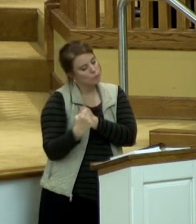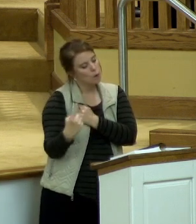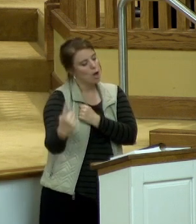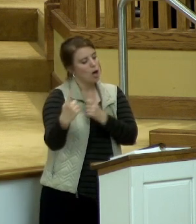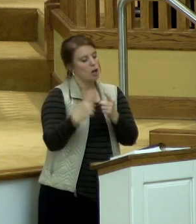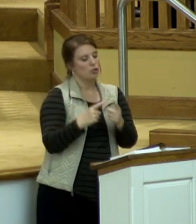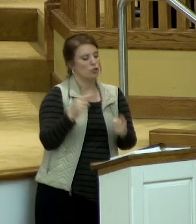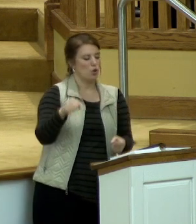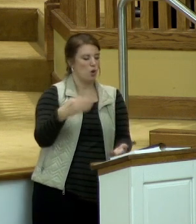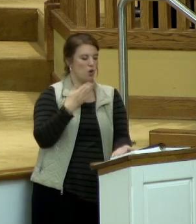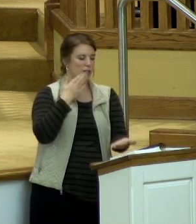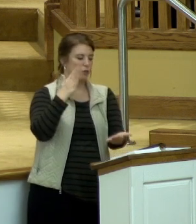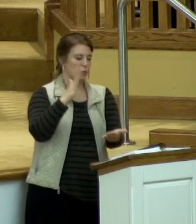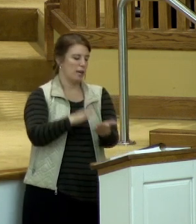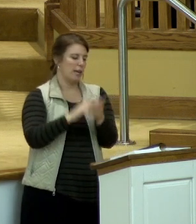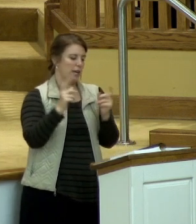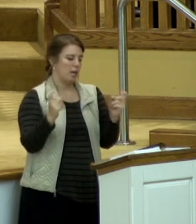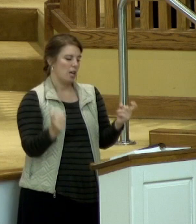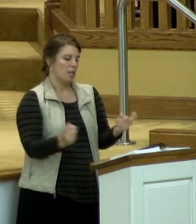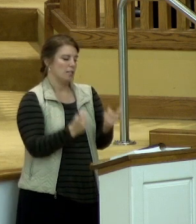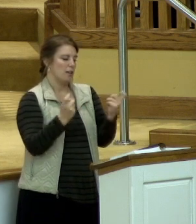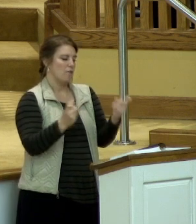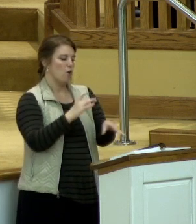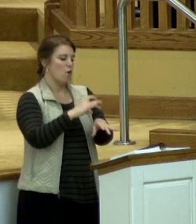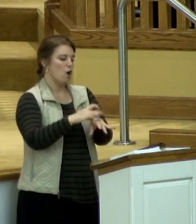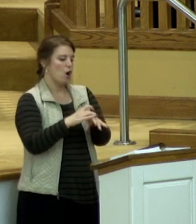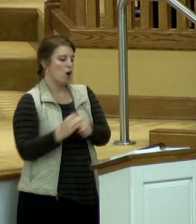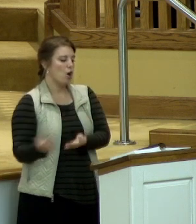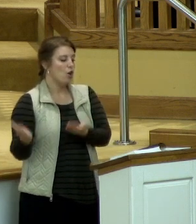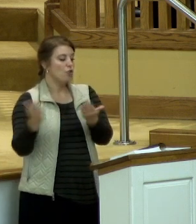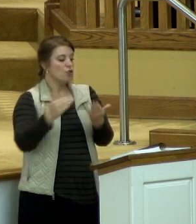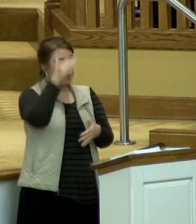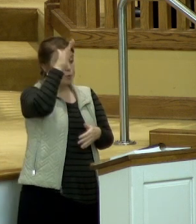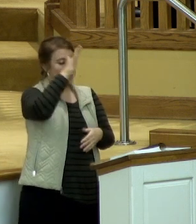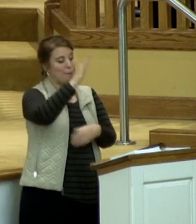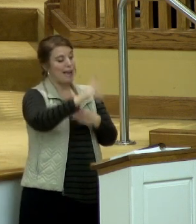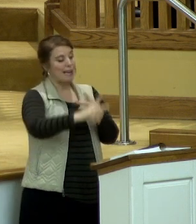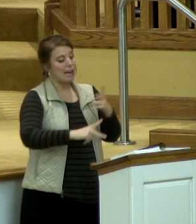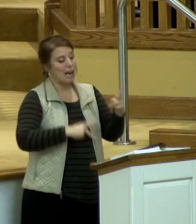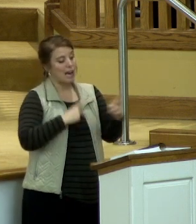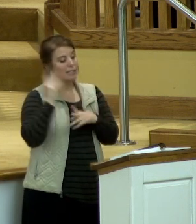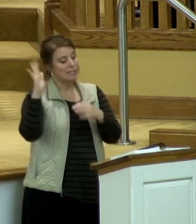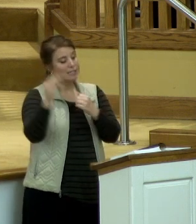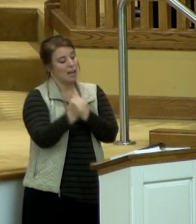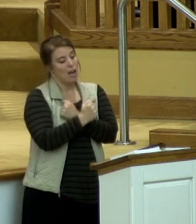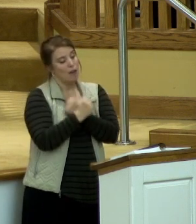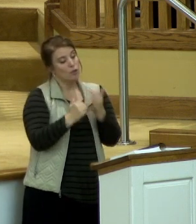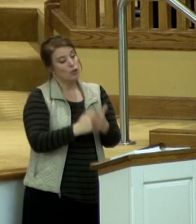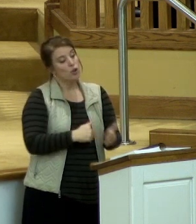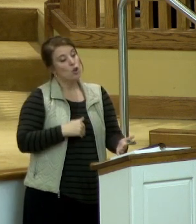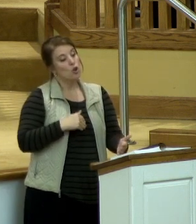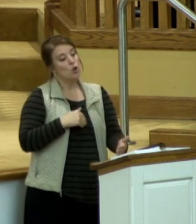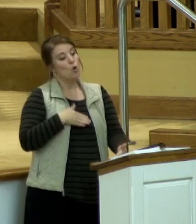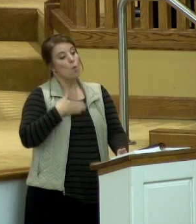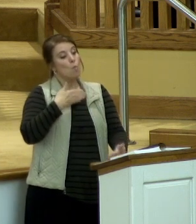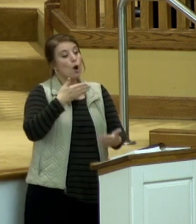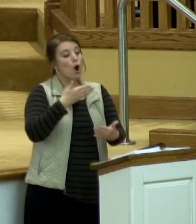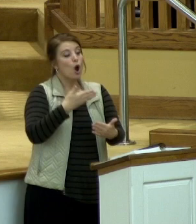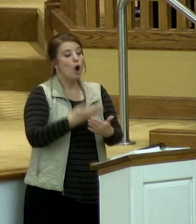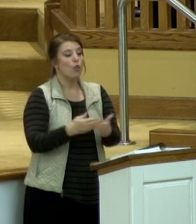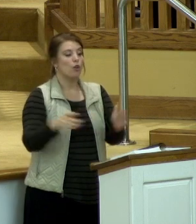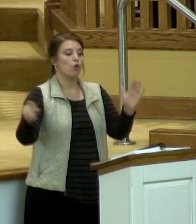beloved one to this wicked, sinful earth to bring mankind his love new